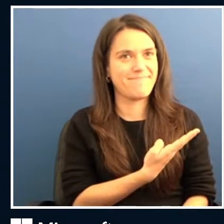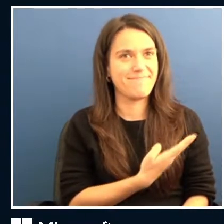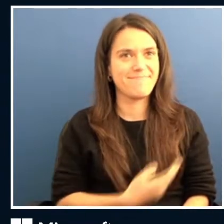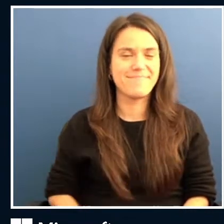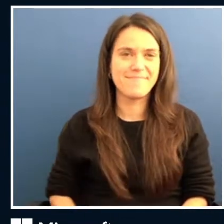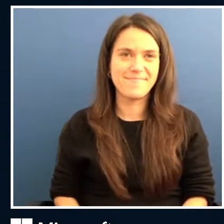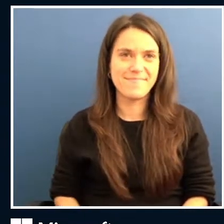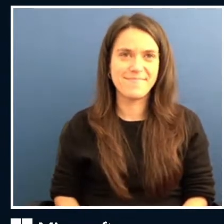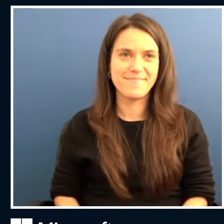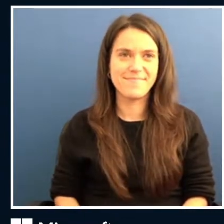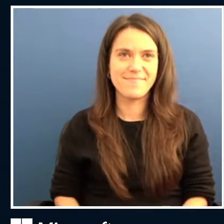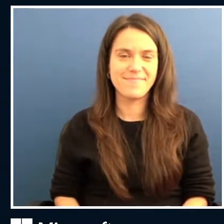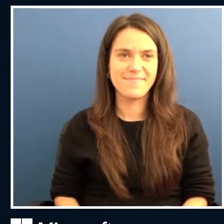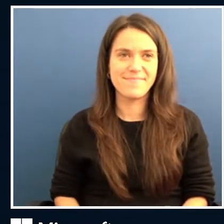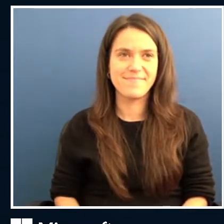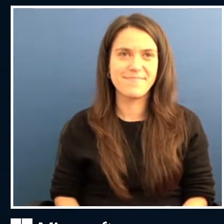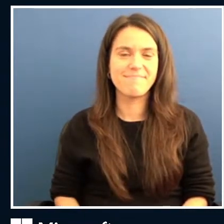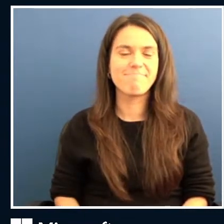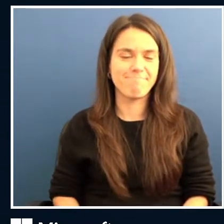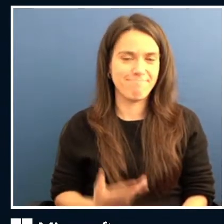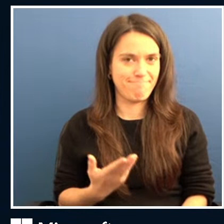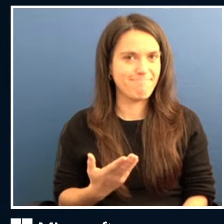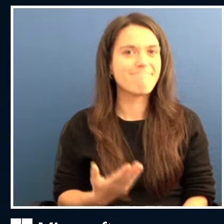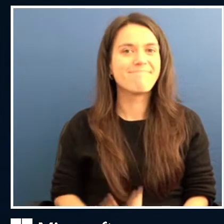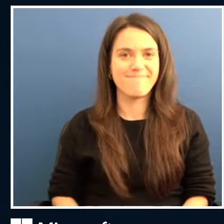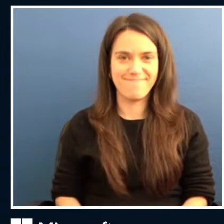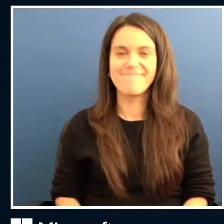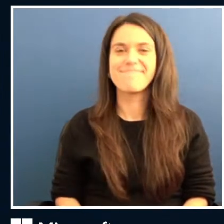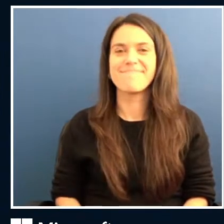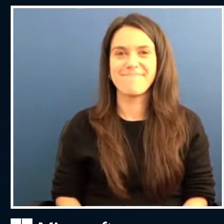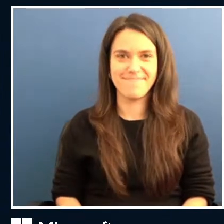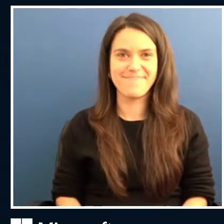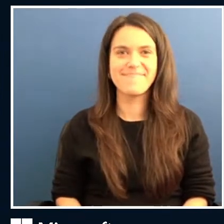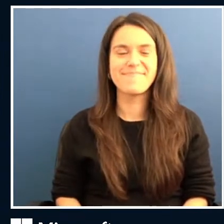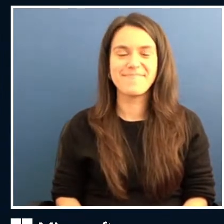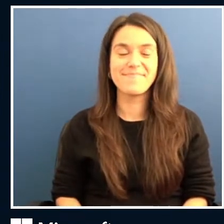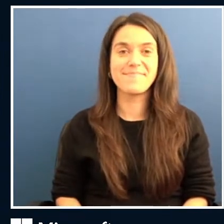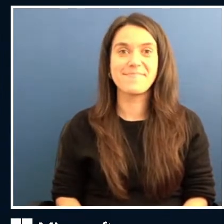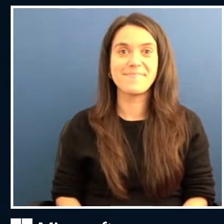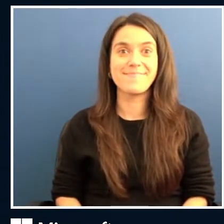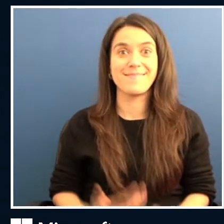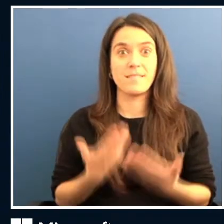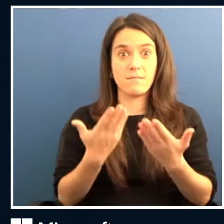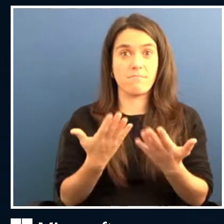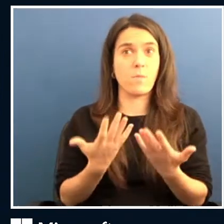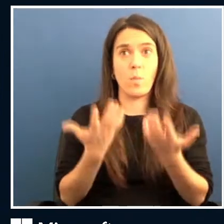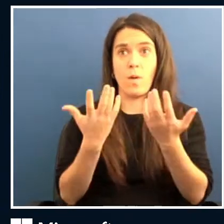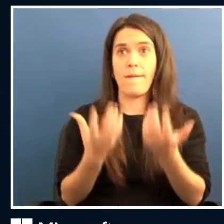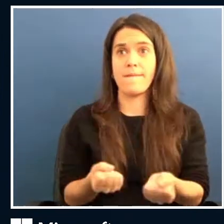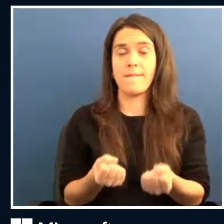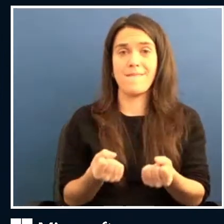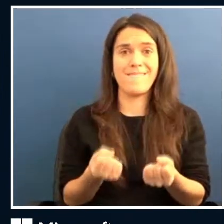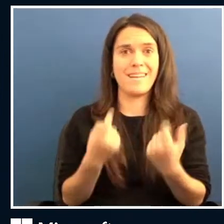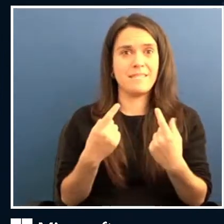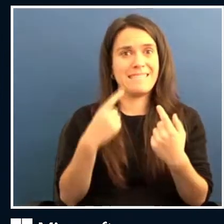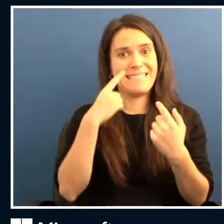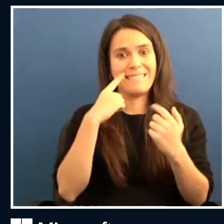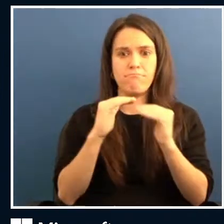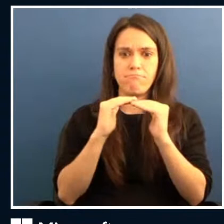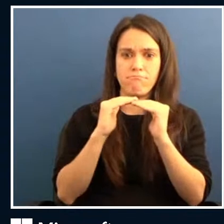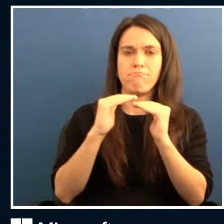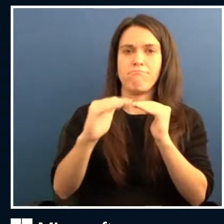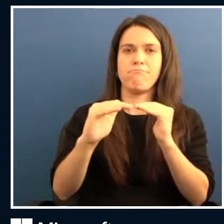And it returns back, this is an Anna's hummingbird. And so here we have it. We have a static web app that could be accessed